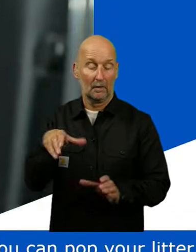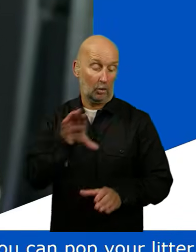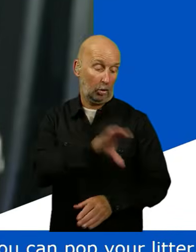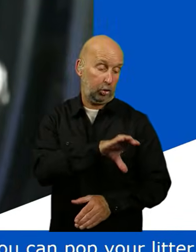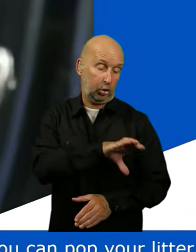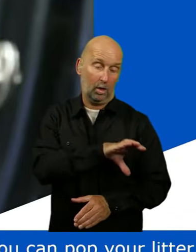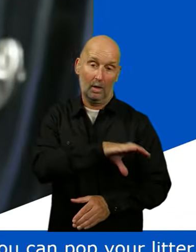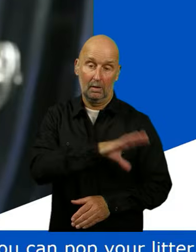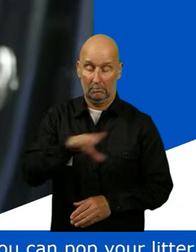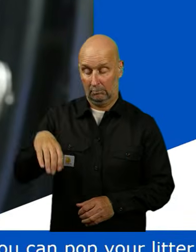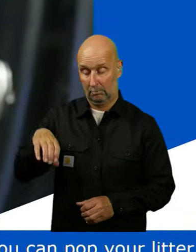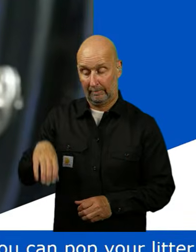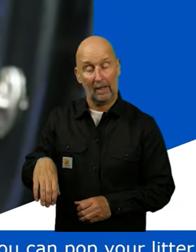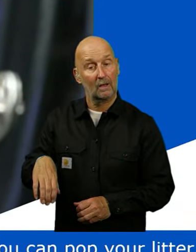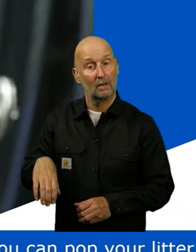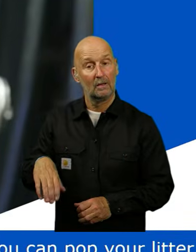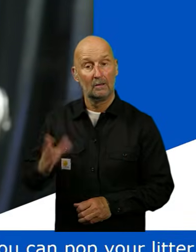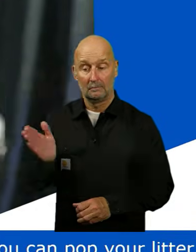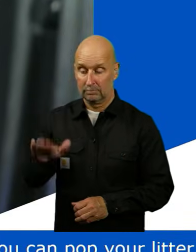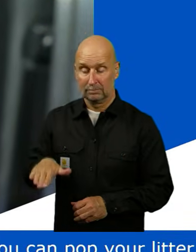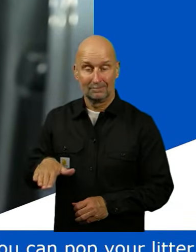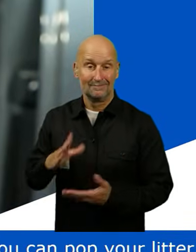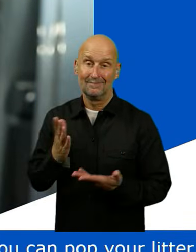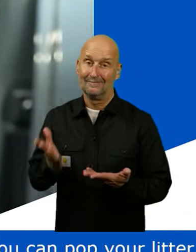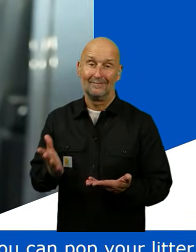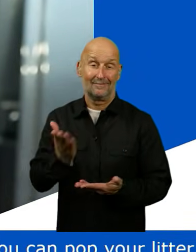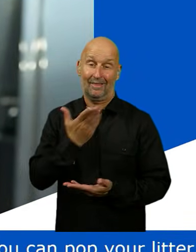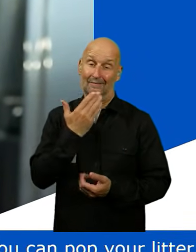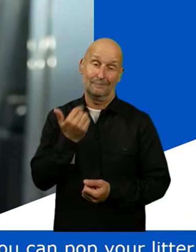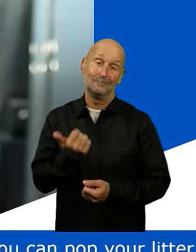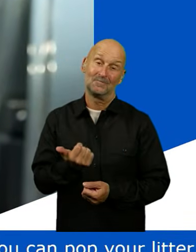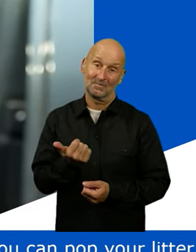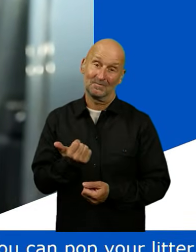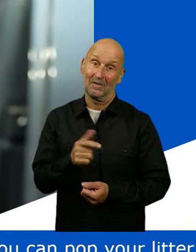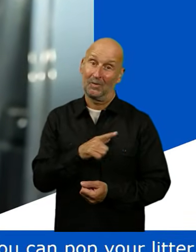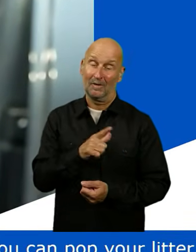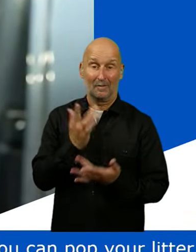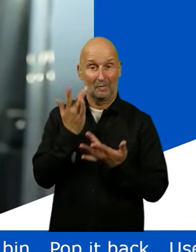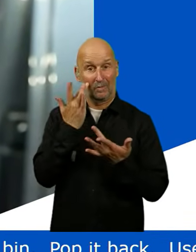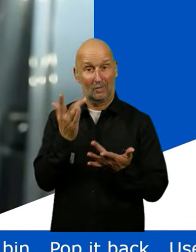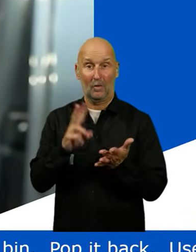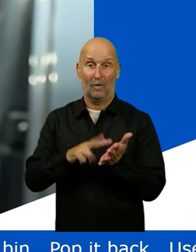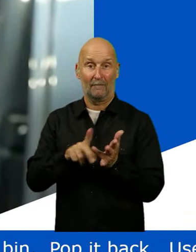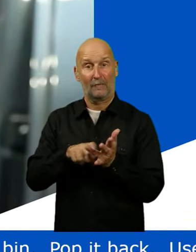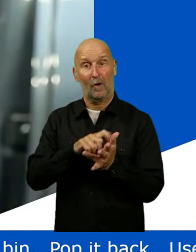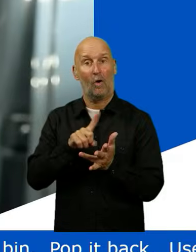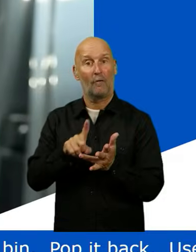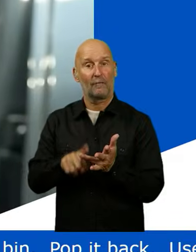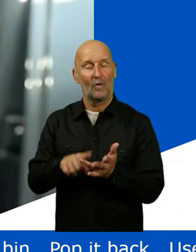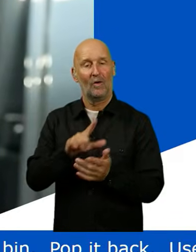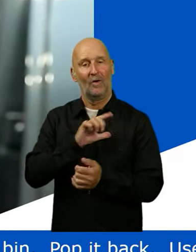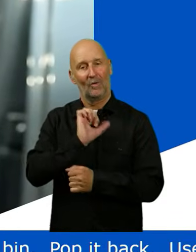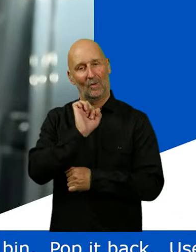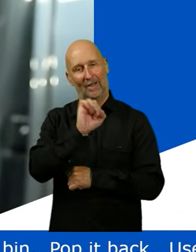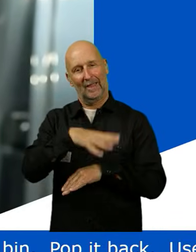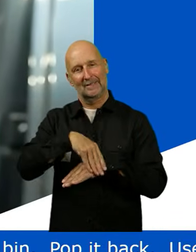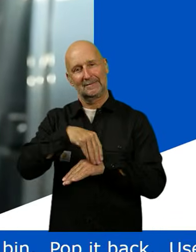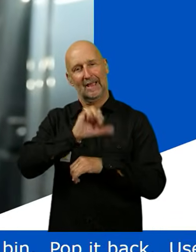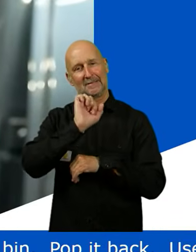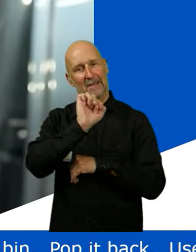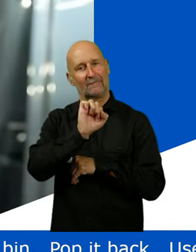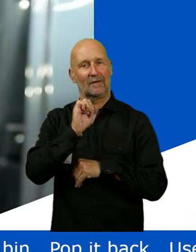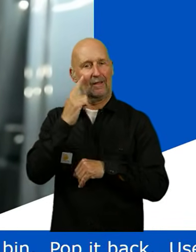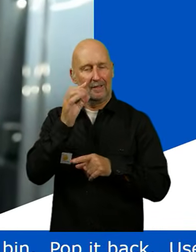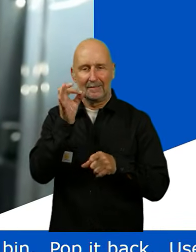bin, pop it back and use it again. It's a really nice touch, and it's a great example of that Volvo Scandinavian attention to detail that